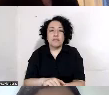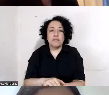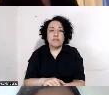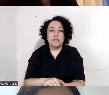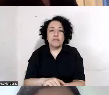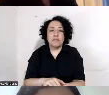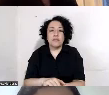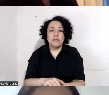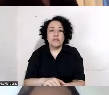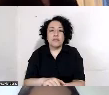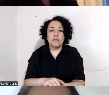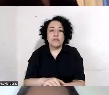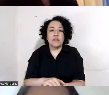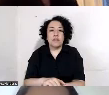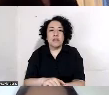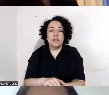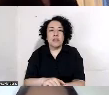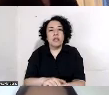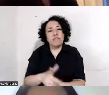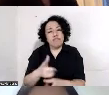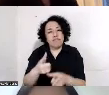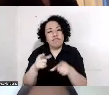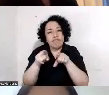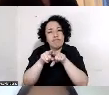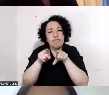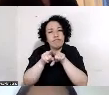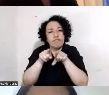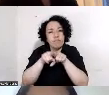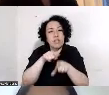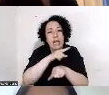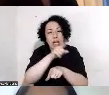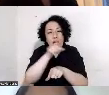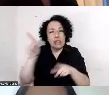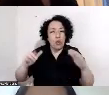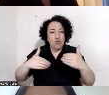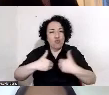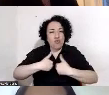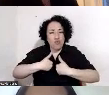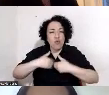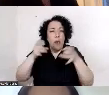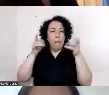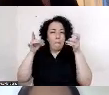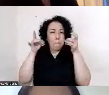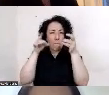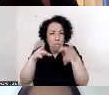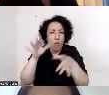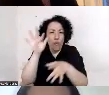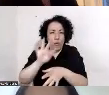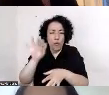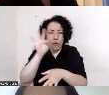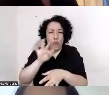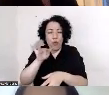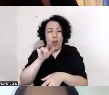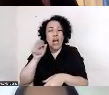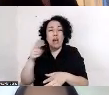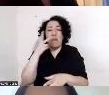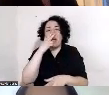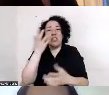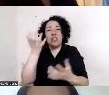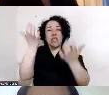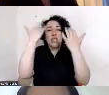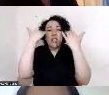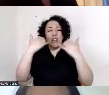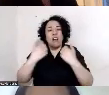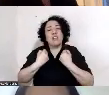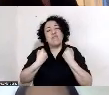personal failures. Quando eles costumam abandonar a faculdade, eles têm excessivos sentimentos de falha,